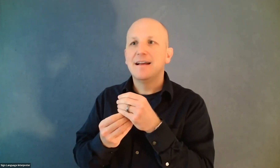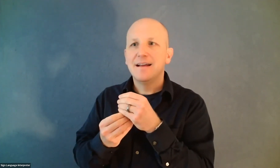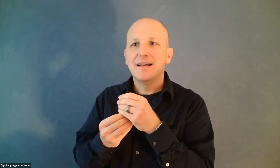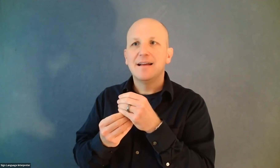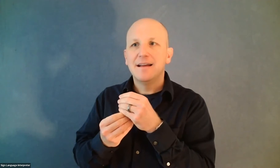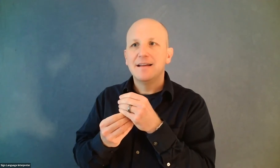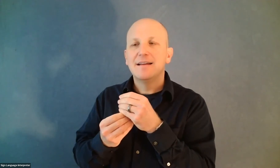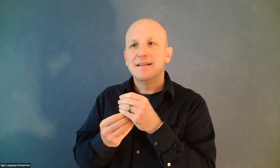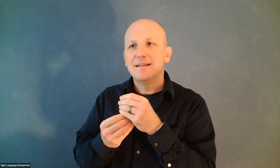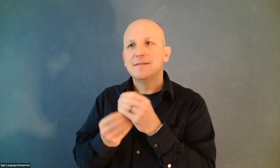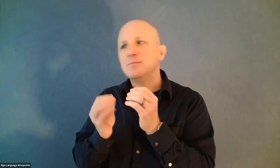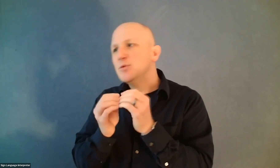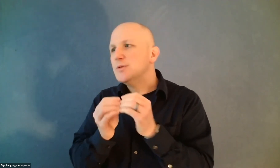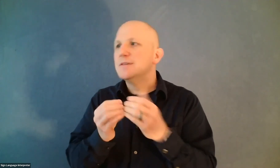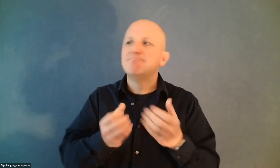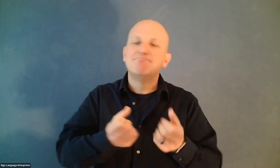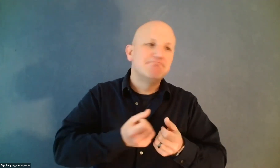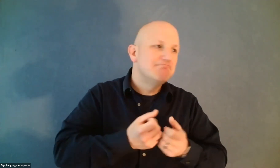providing more diversity